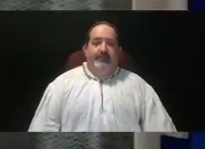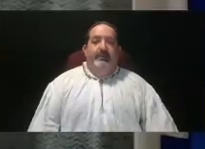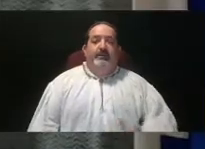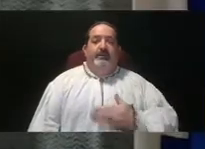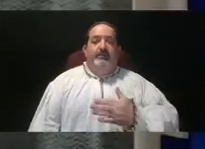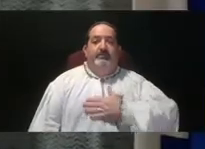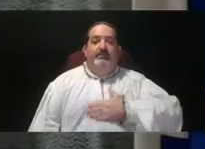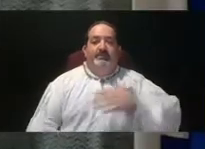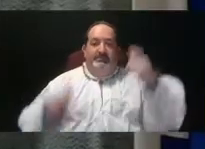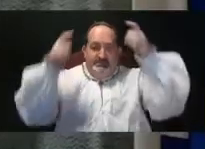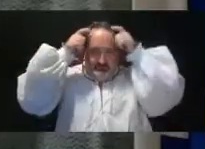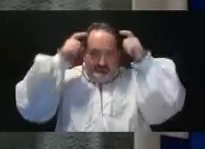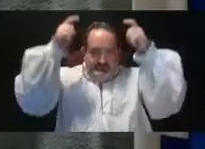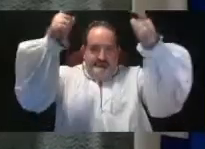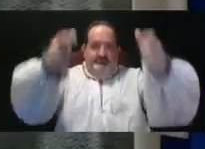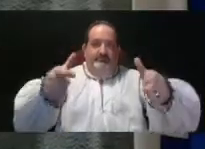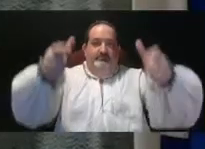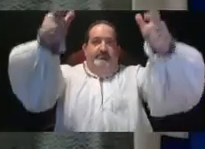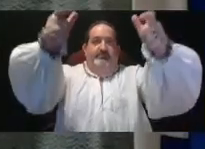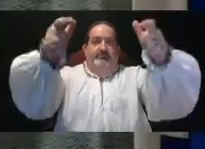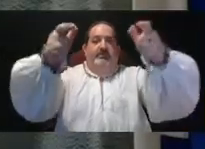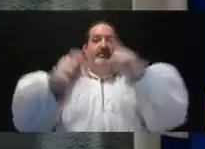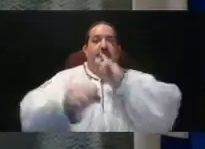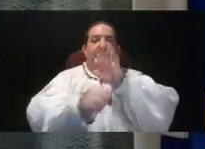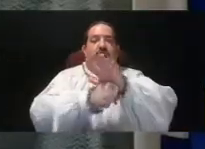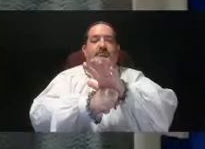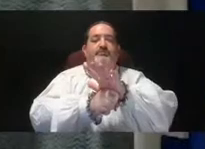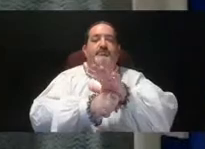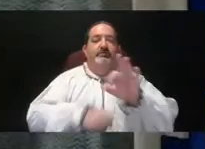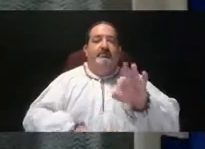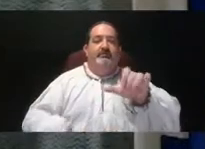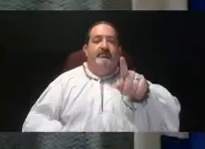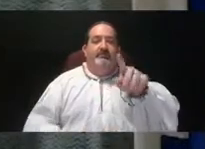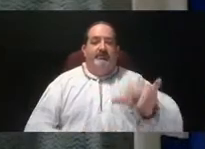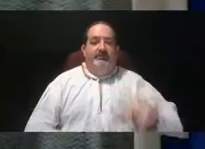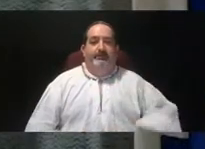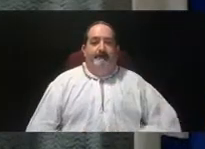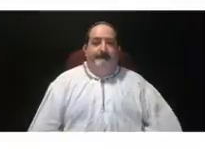Please raise your circlet as an implement on which to swear fealty.